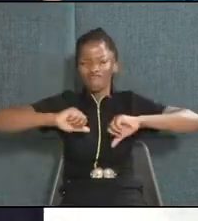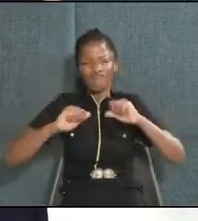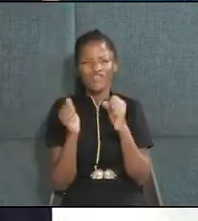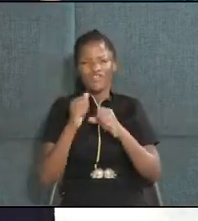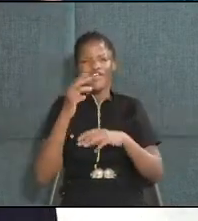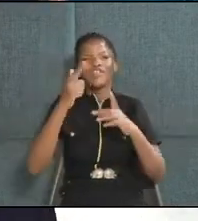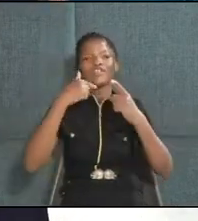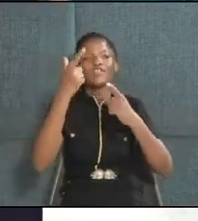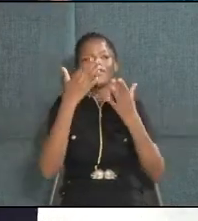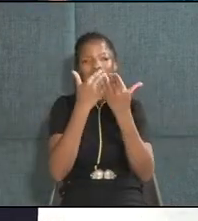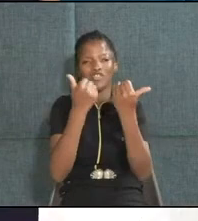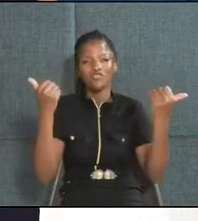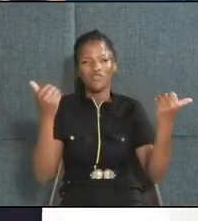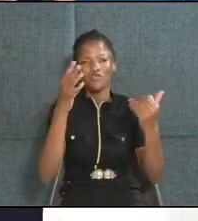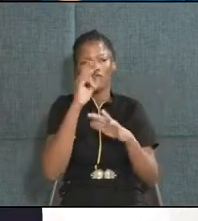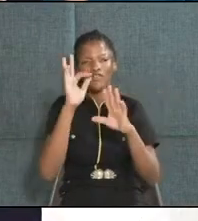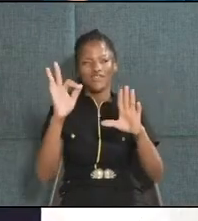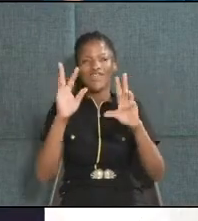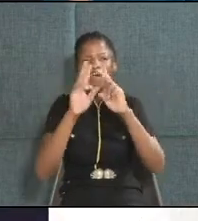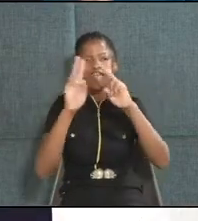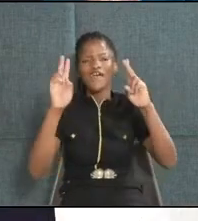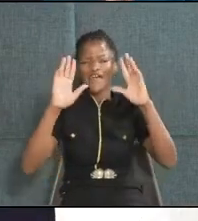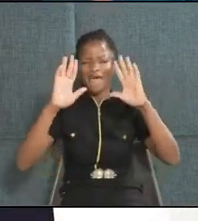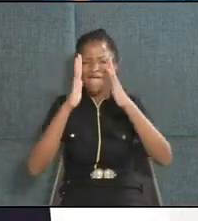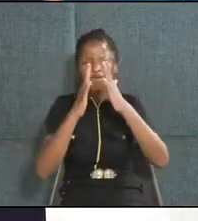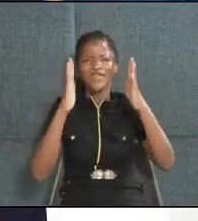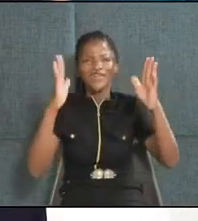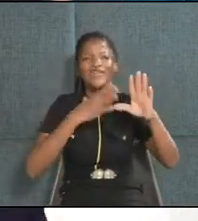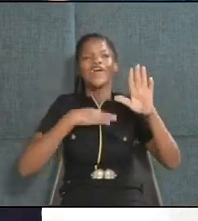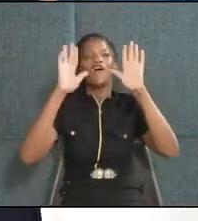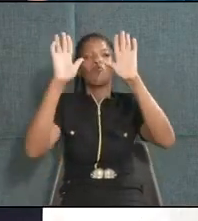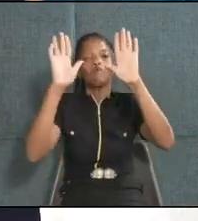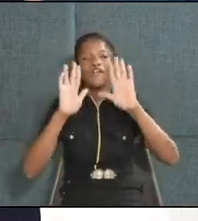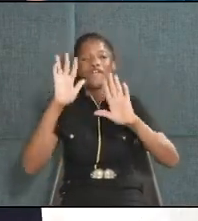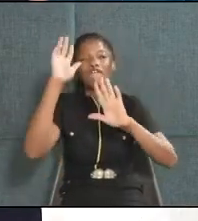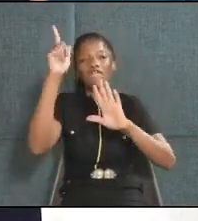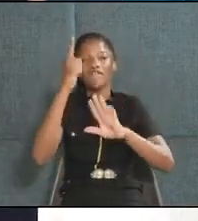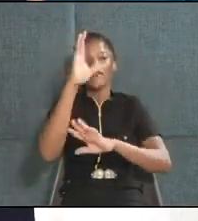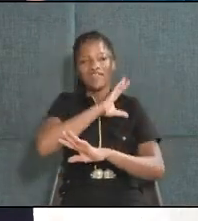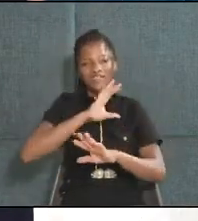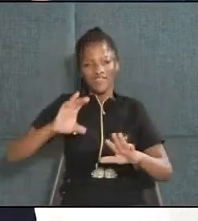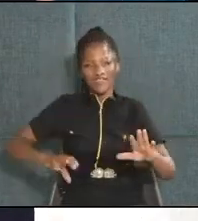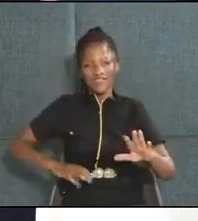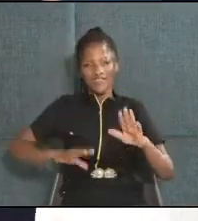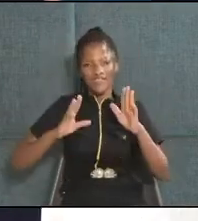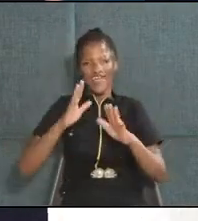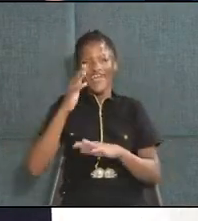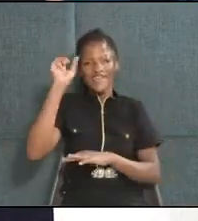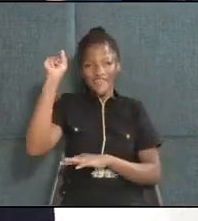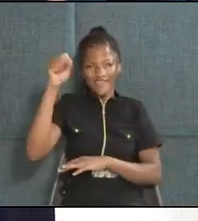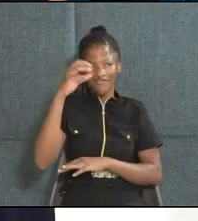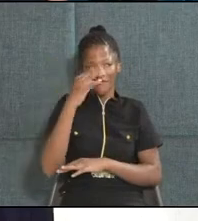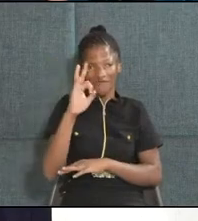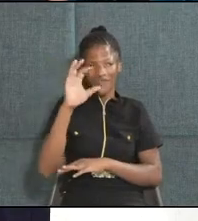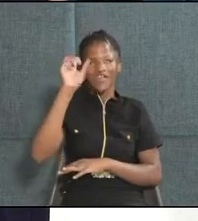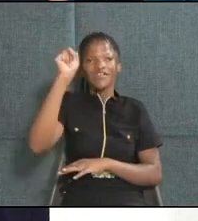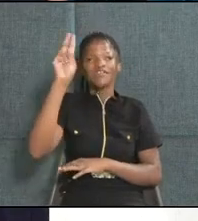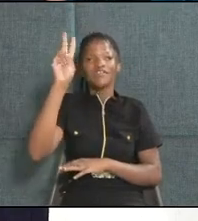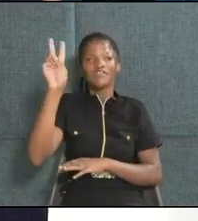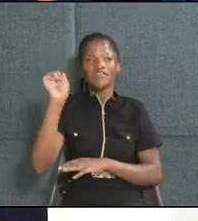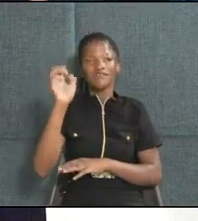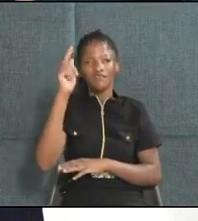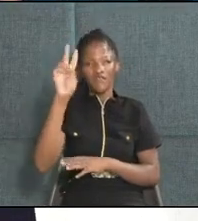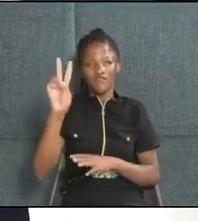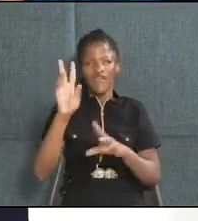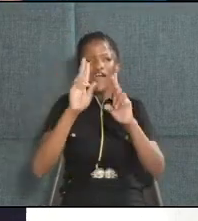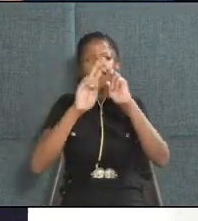you tell the children of this awesome, amazing, and wonderful first Christian martyr? Yes, of course, children. Stephen was a godly